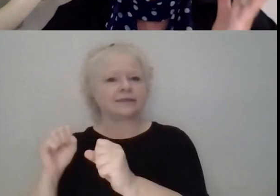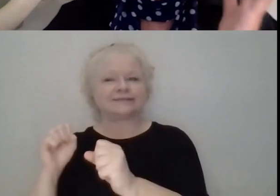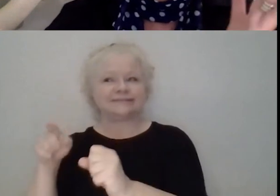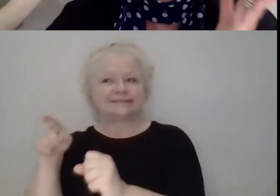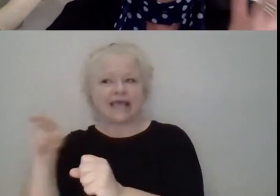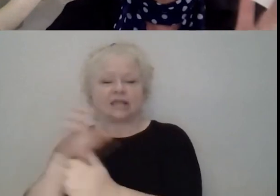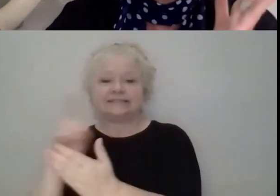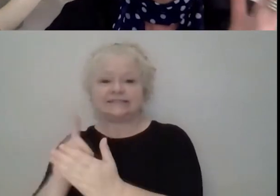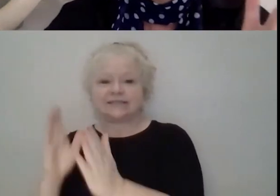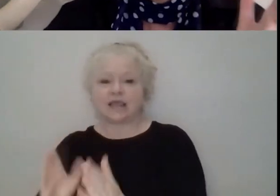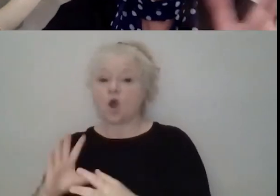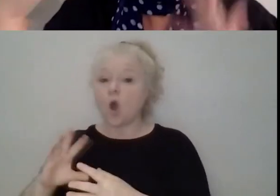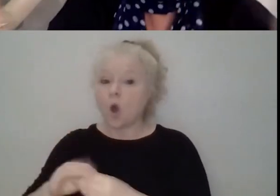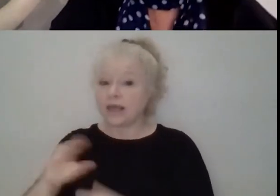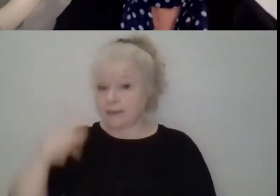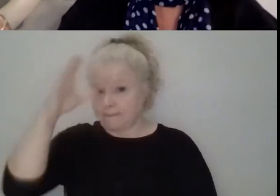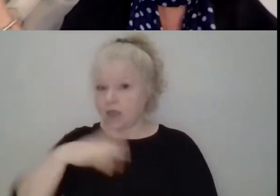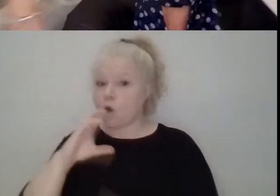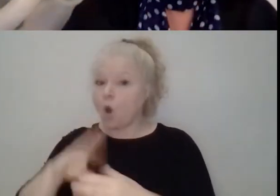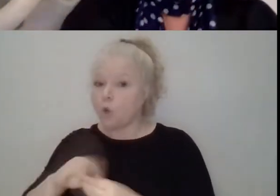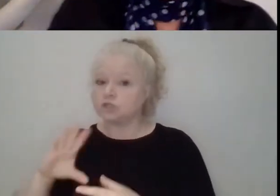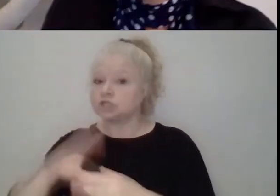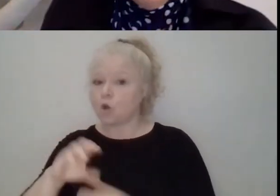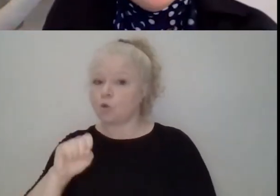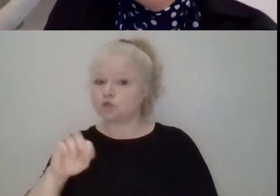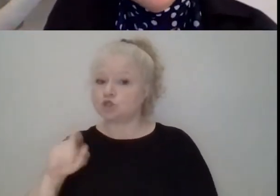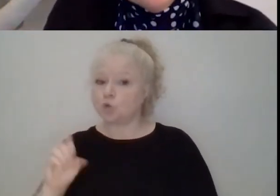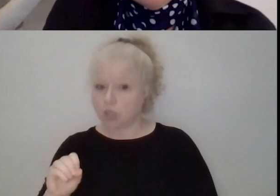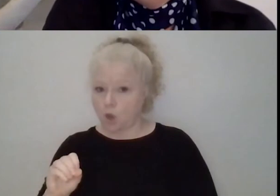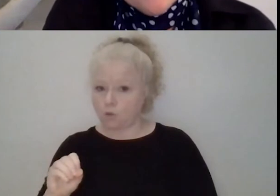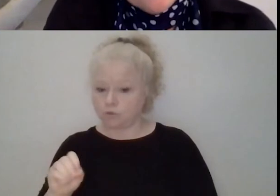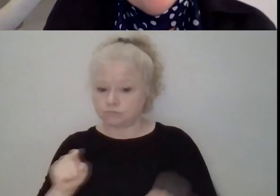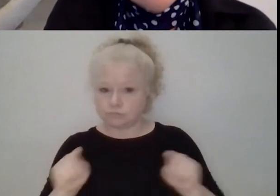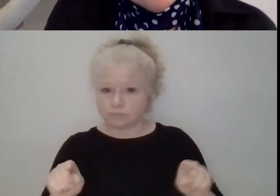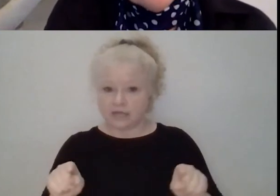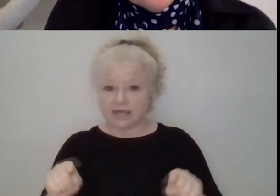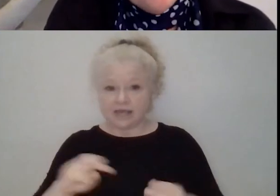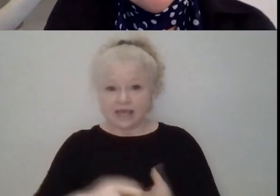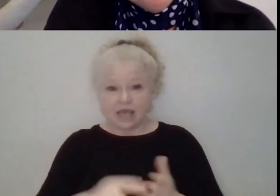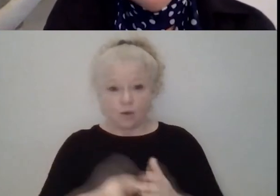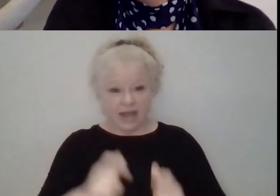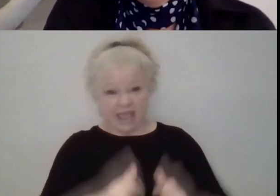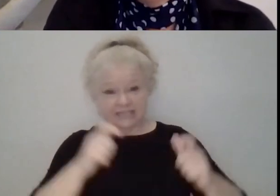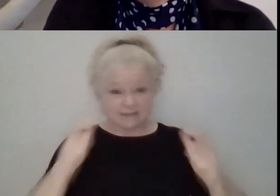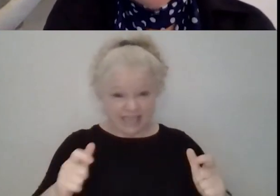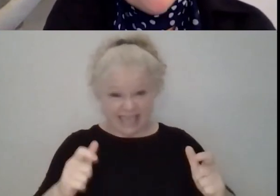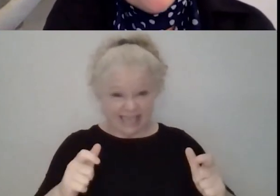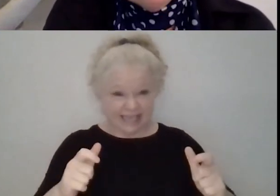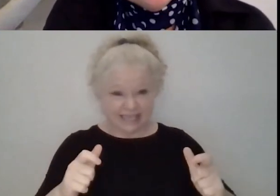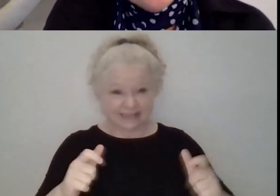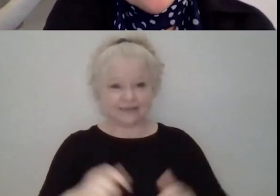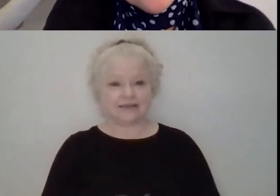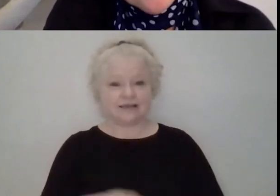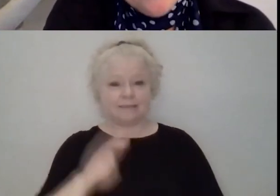is owns his own studio. So that's what we're going to do. And when I say big, I went right to the top. So for